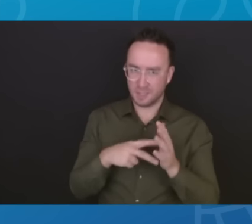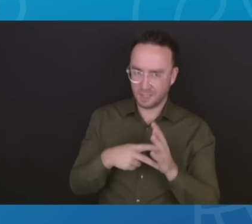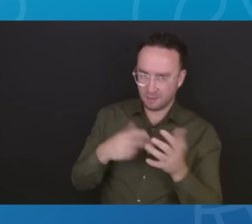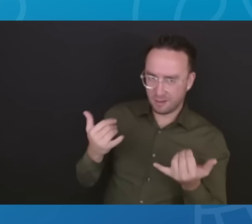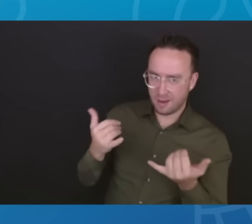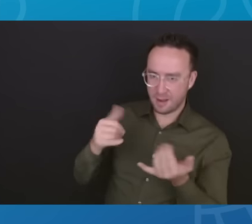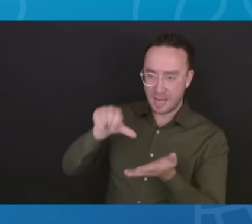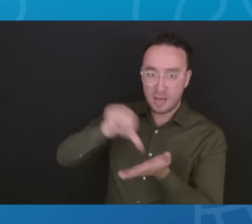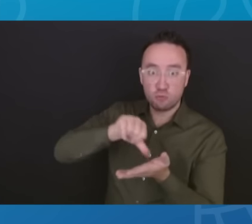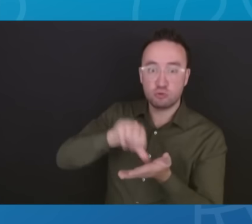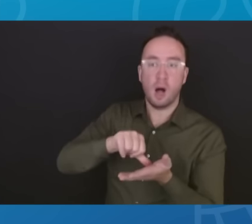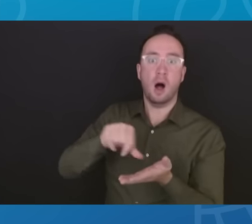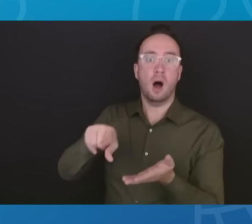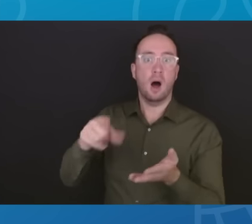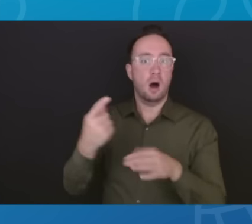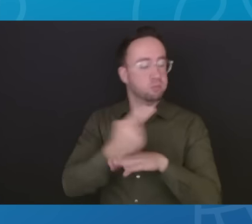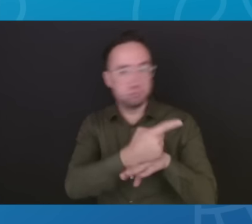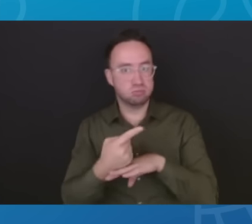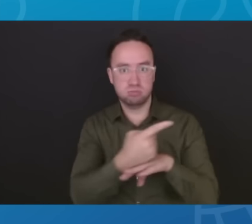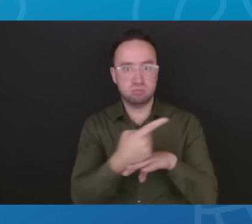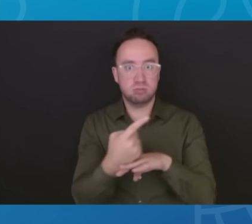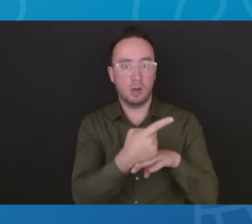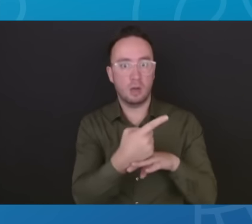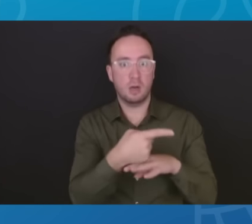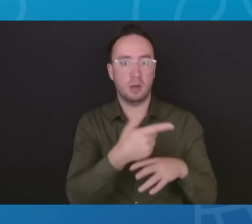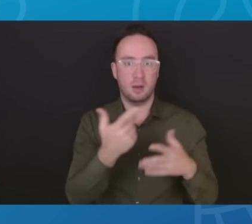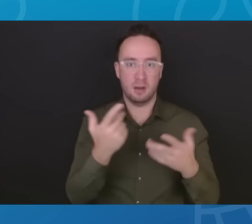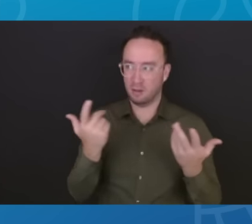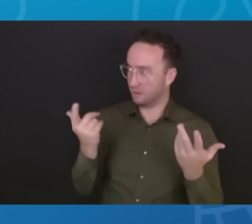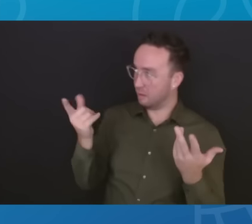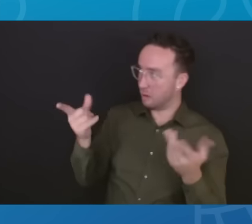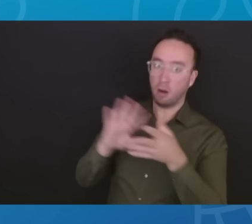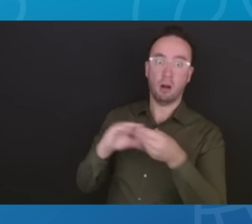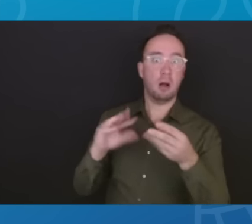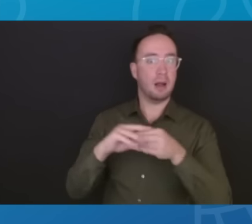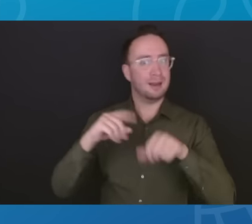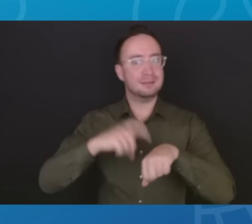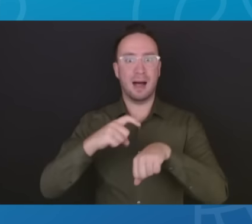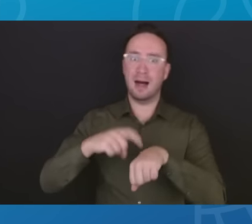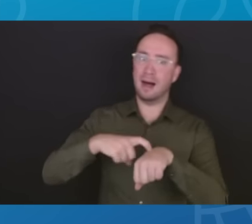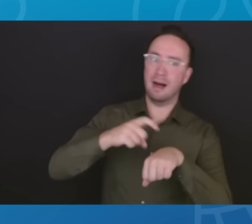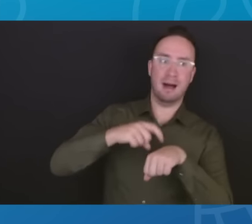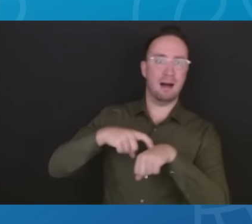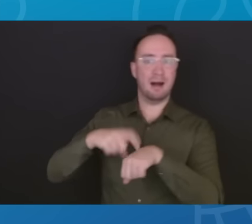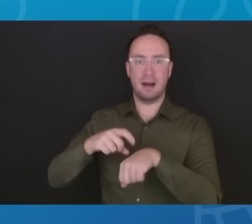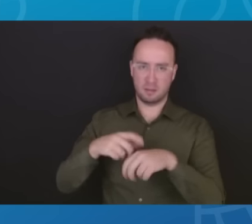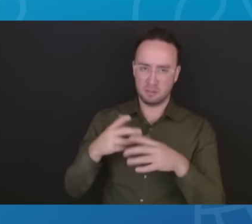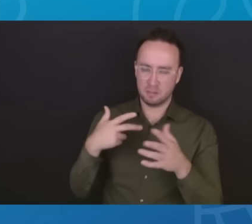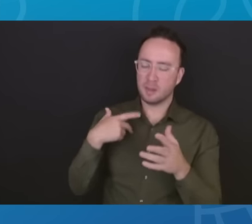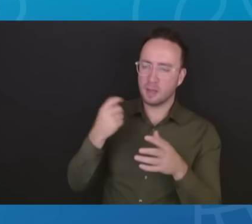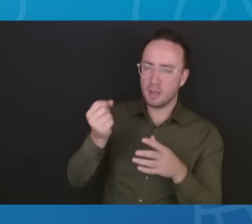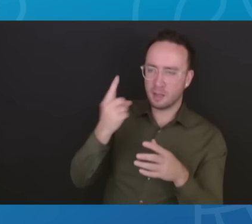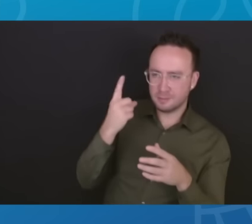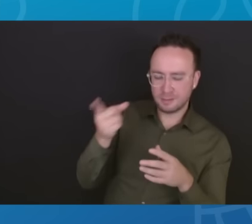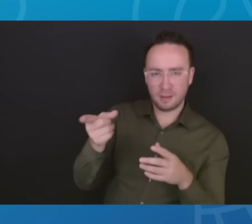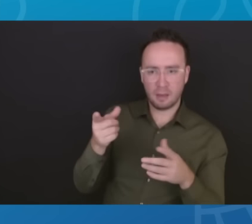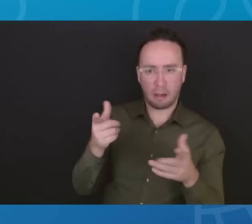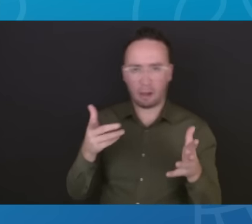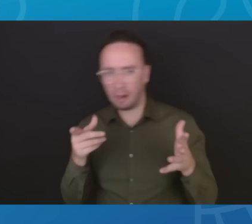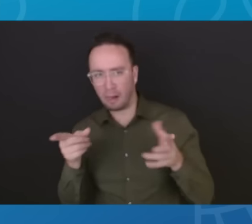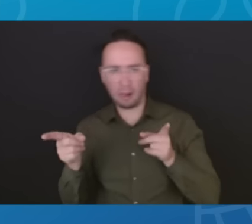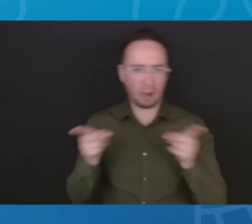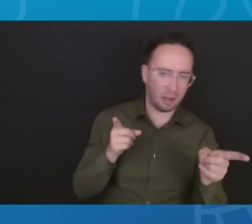when you say it's far time to end this conflict, and obviously you have to be two sides, you know, to agree to end the conflict, are you saying